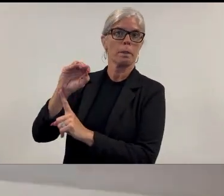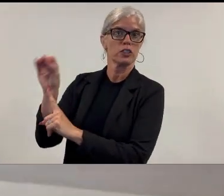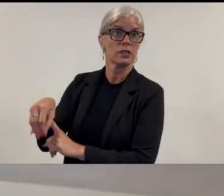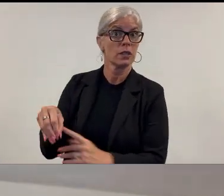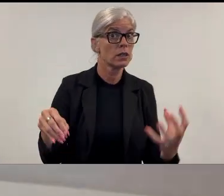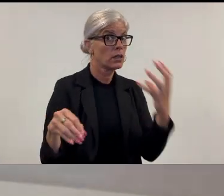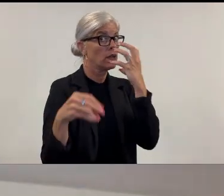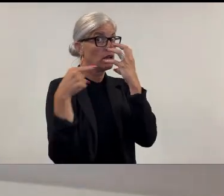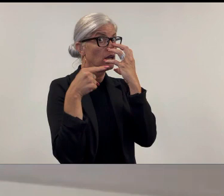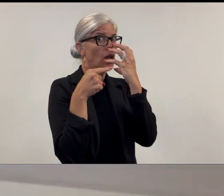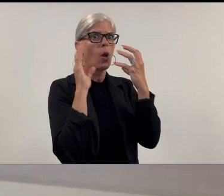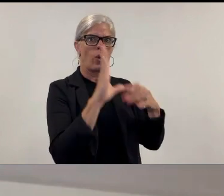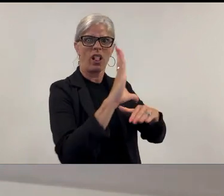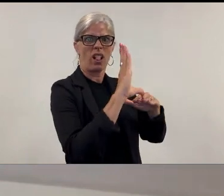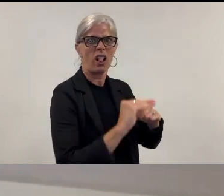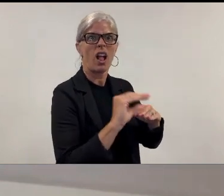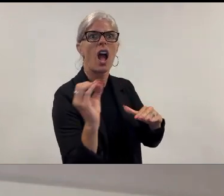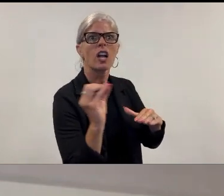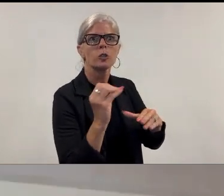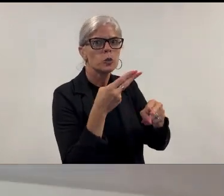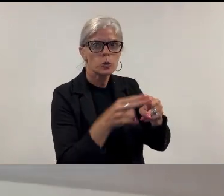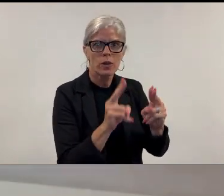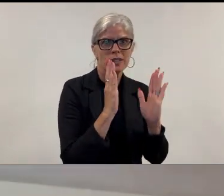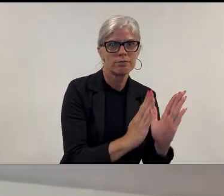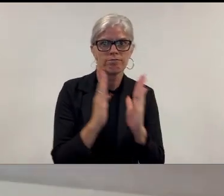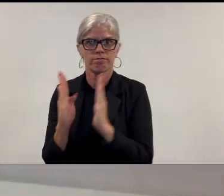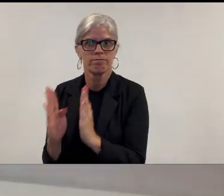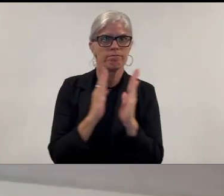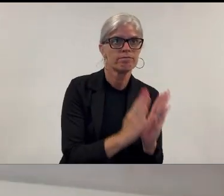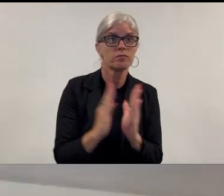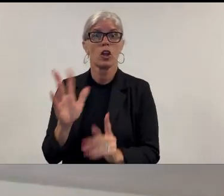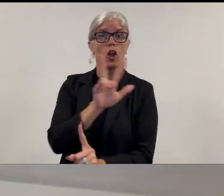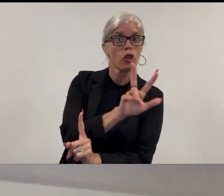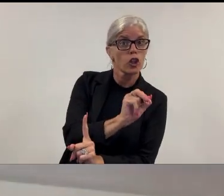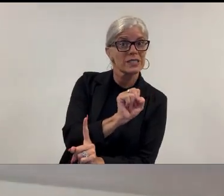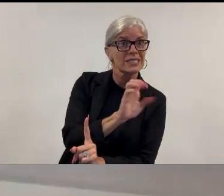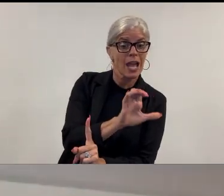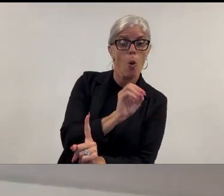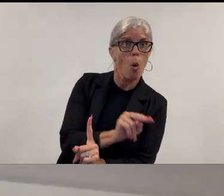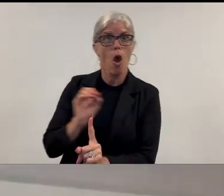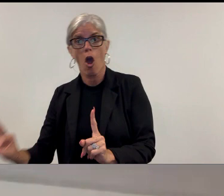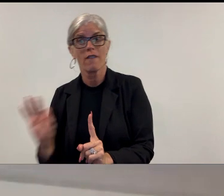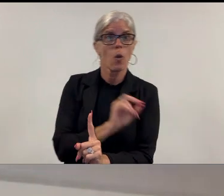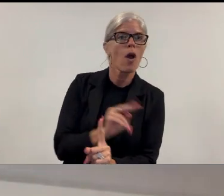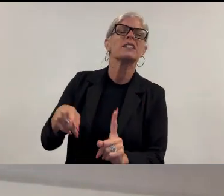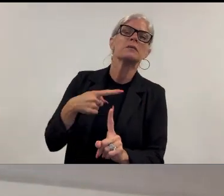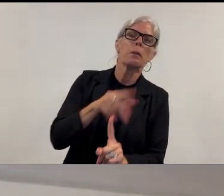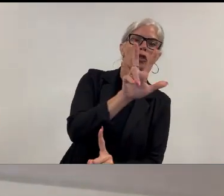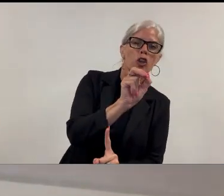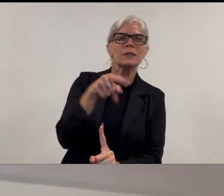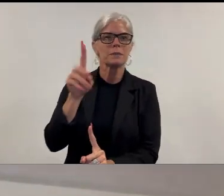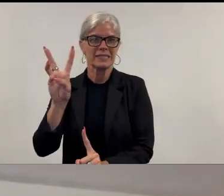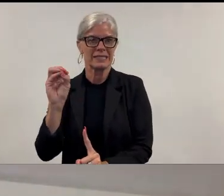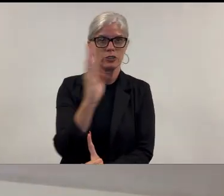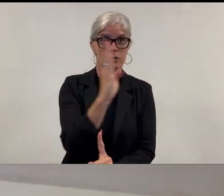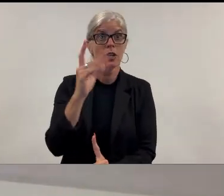the amount of oxygen. Room air oxygen is 21%. Well, this decreases the oxygen in pulses, in